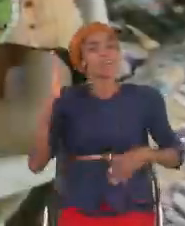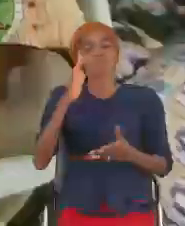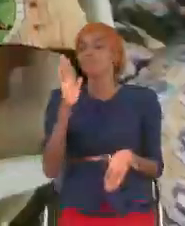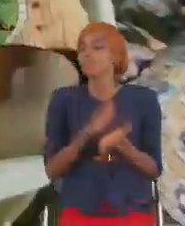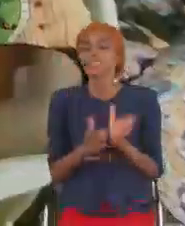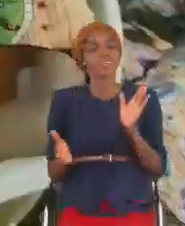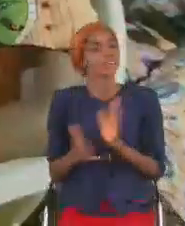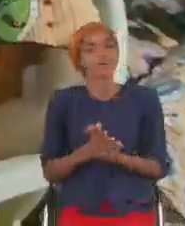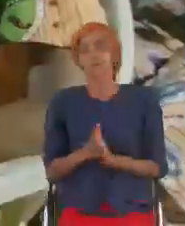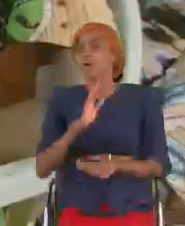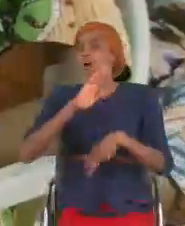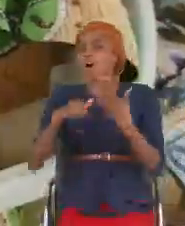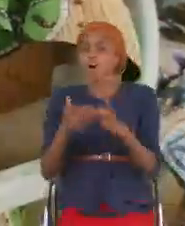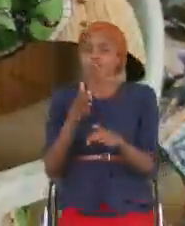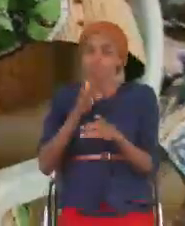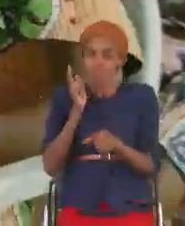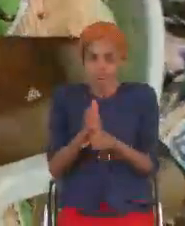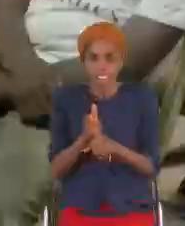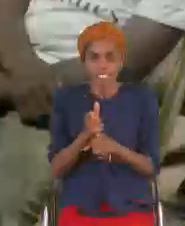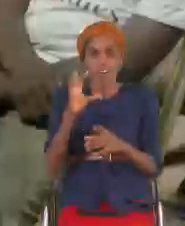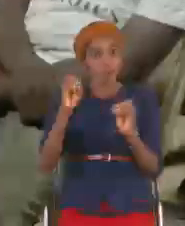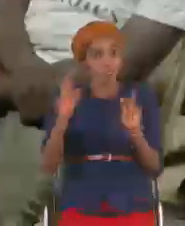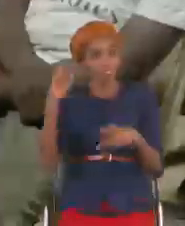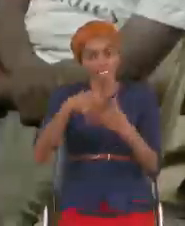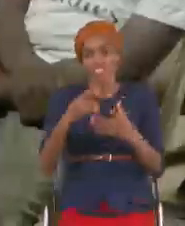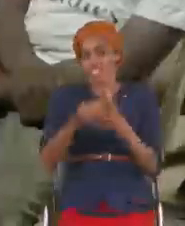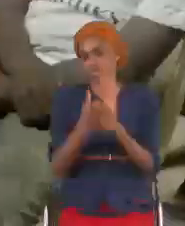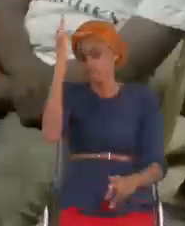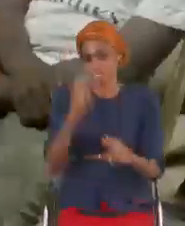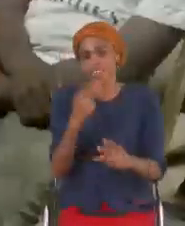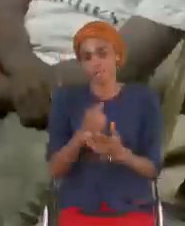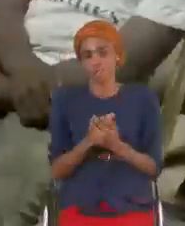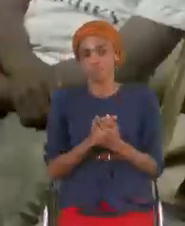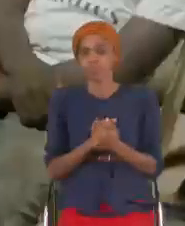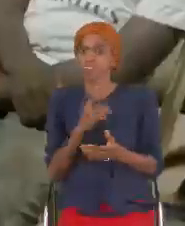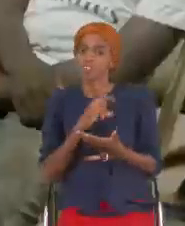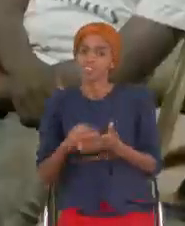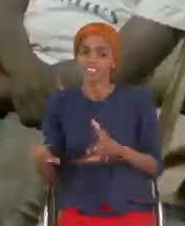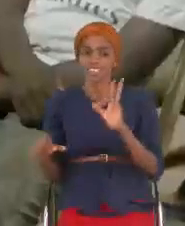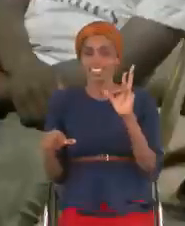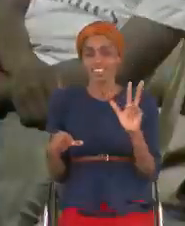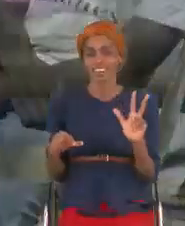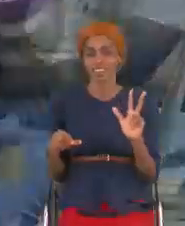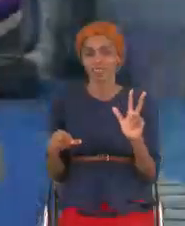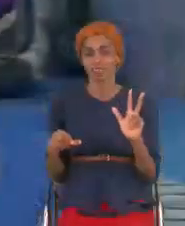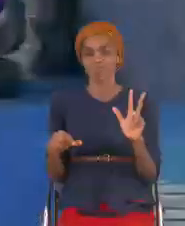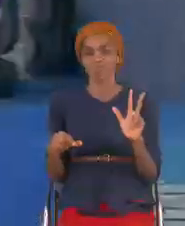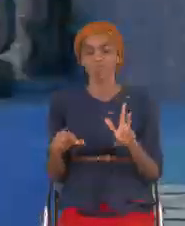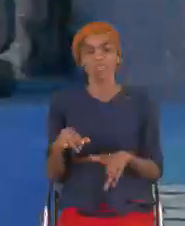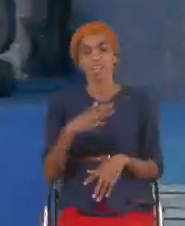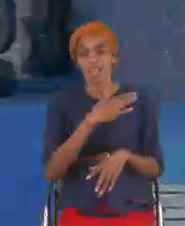become all right in Jesus' name. Look at verse 3. Verse 3 says,